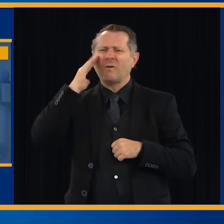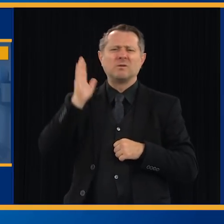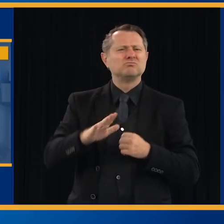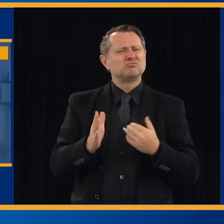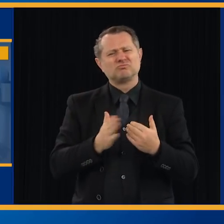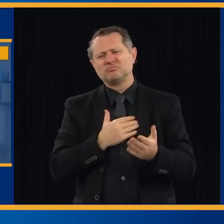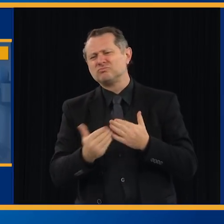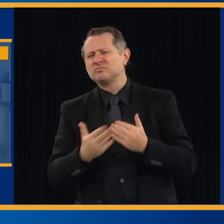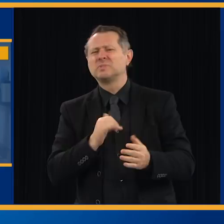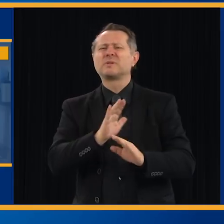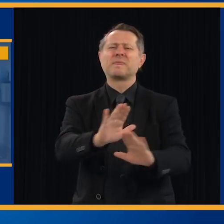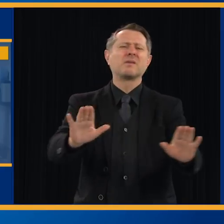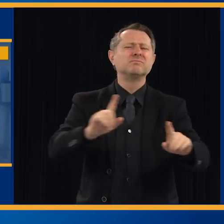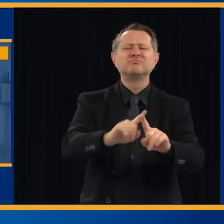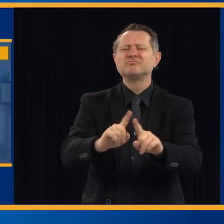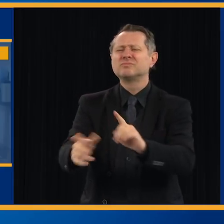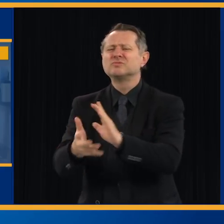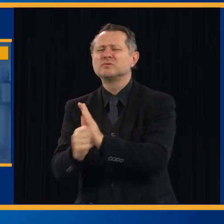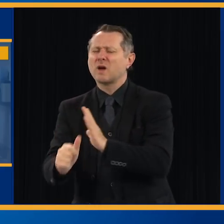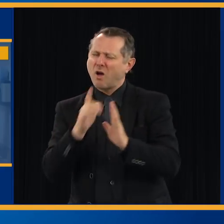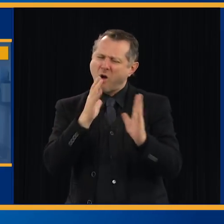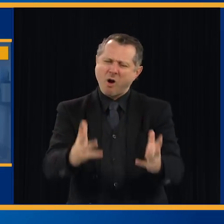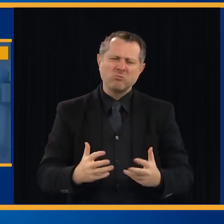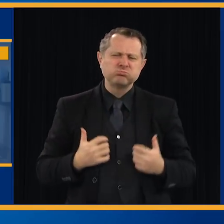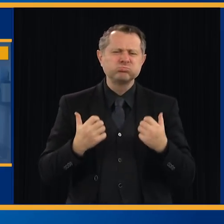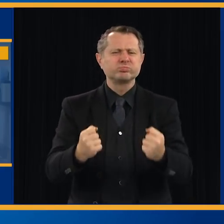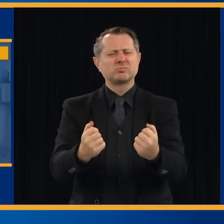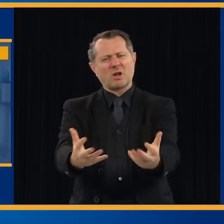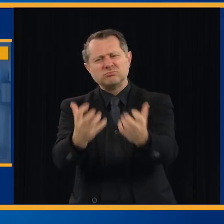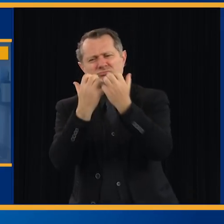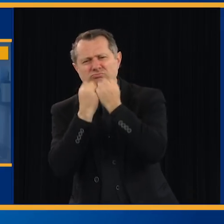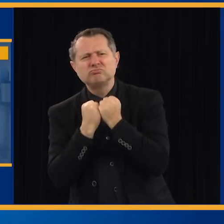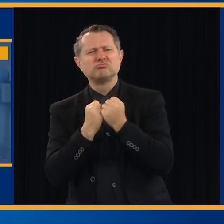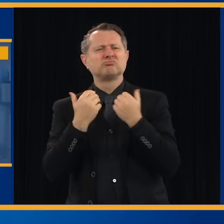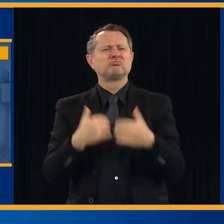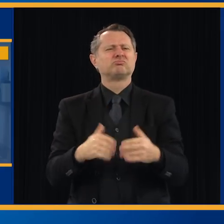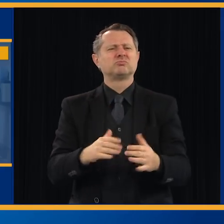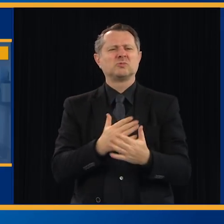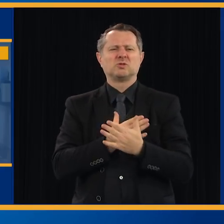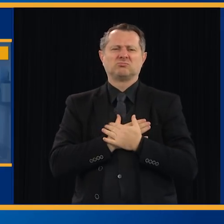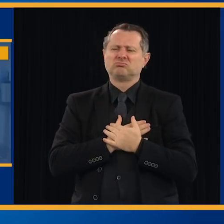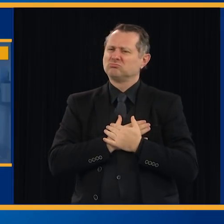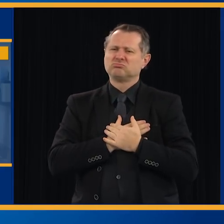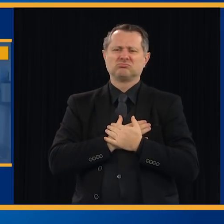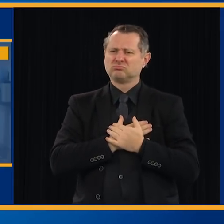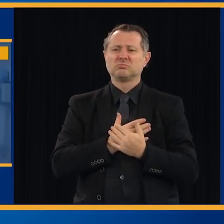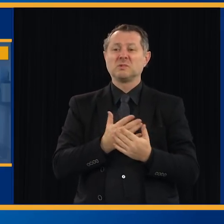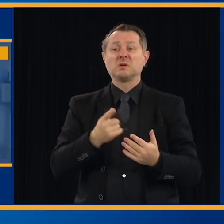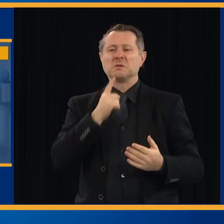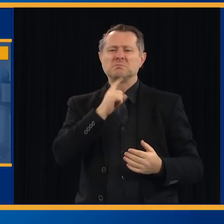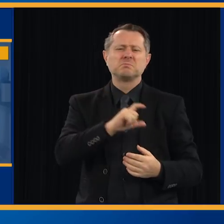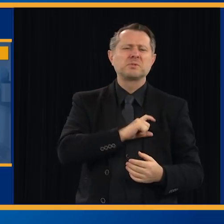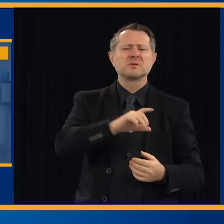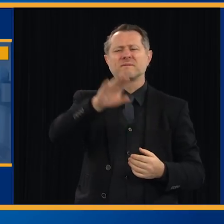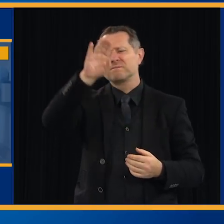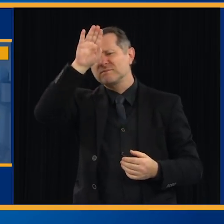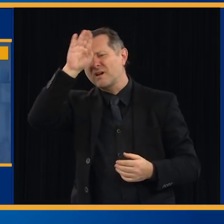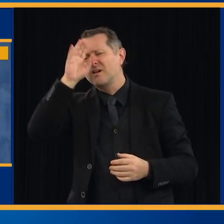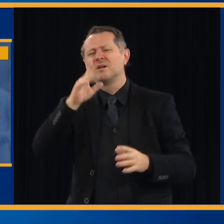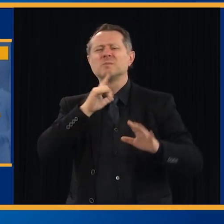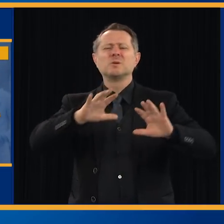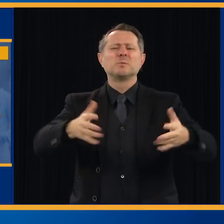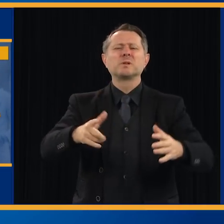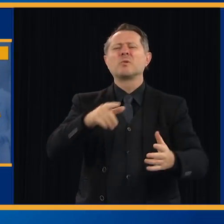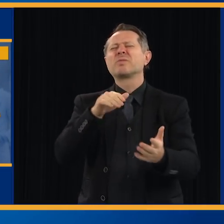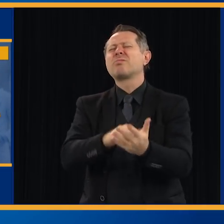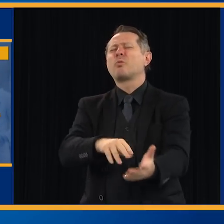love of our healthcare workers, of our first responders, of our police, of our essential workers, they have really